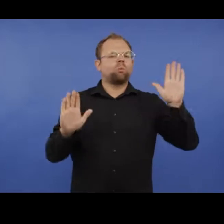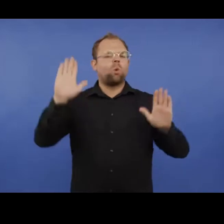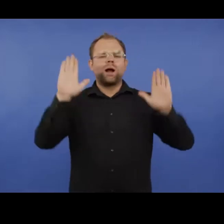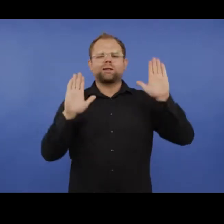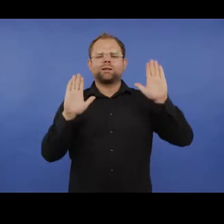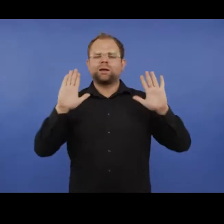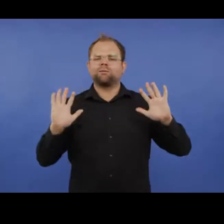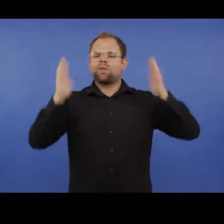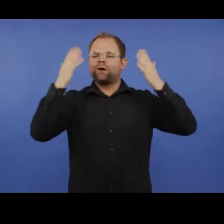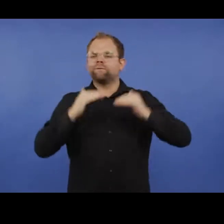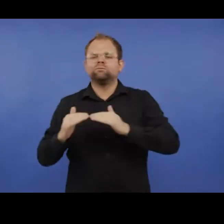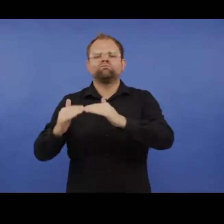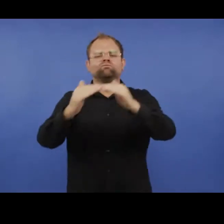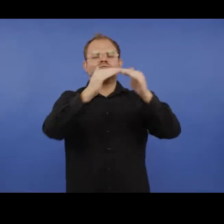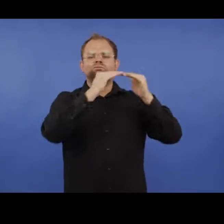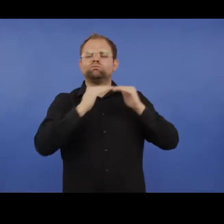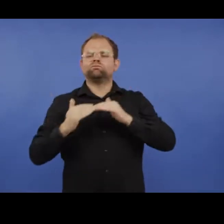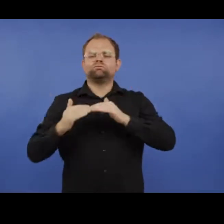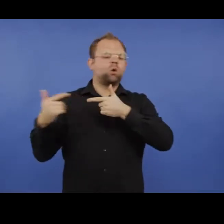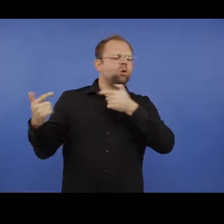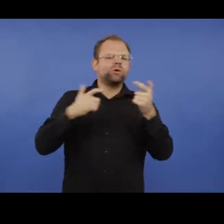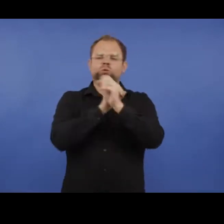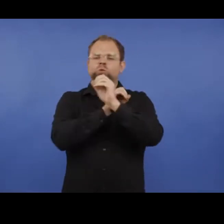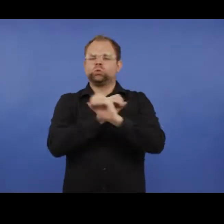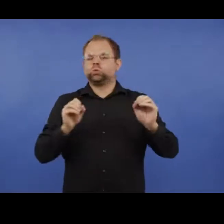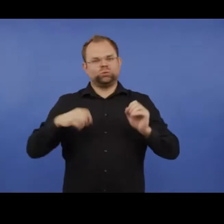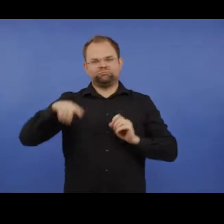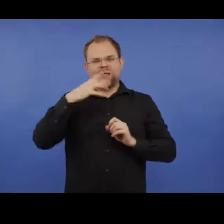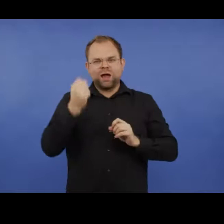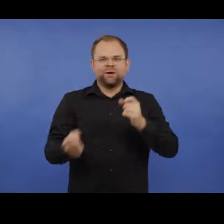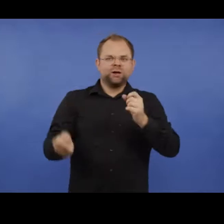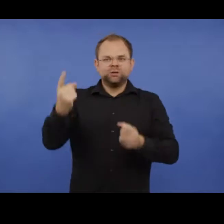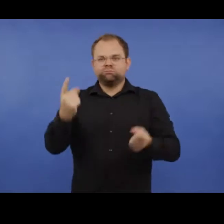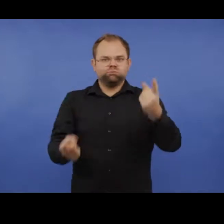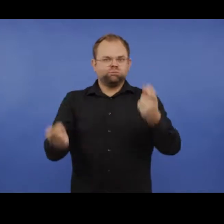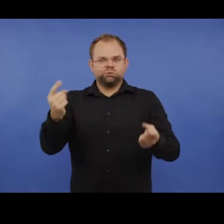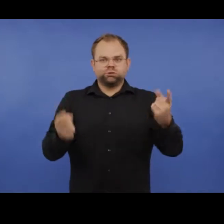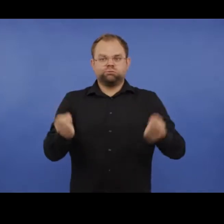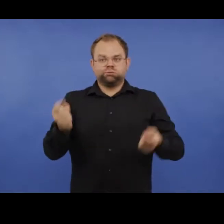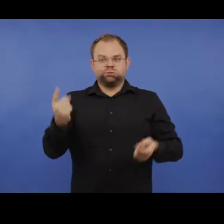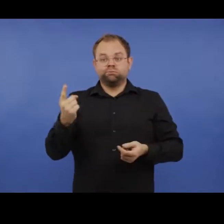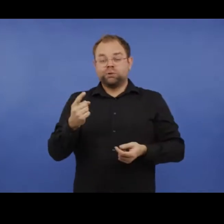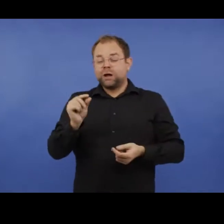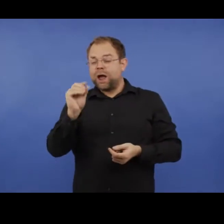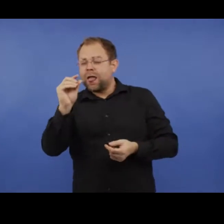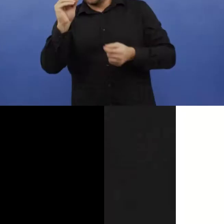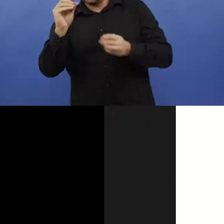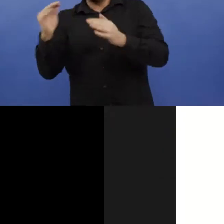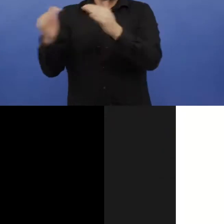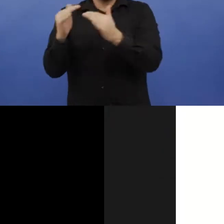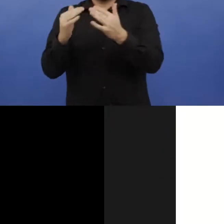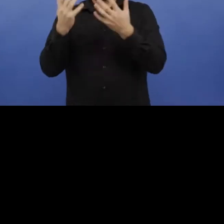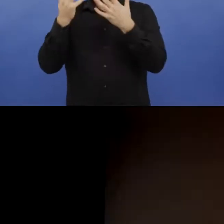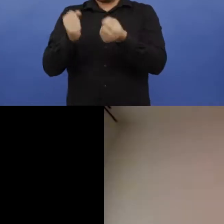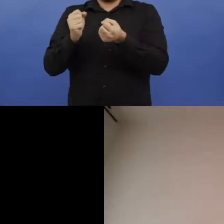people with disabilities, but we have to start thinking about that. I will go past you, Alexandra, because I assume